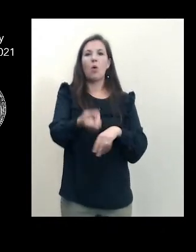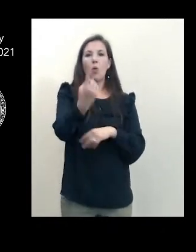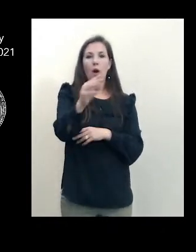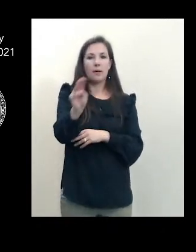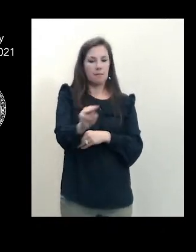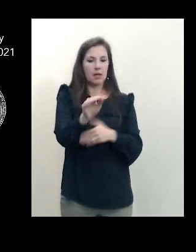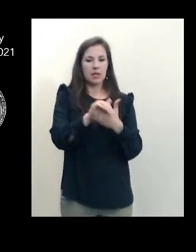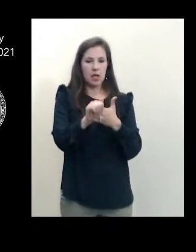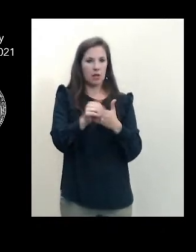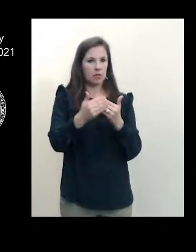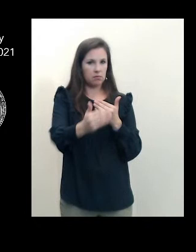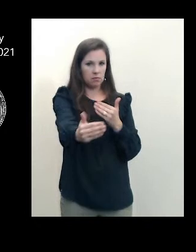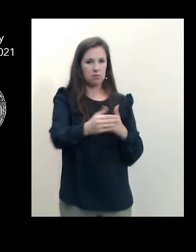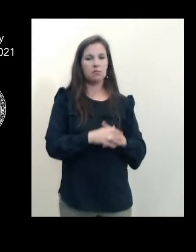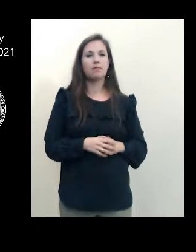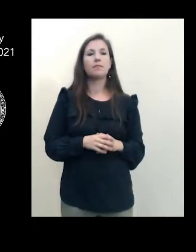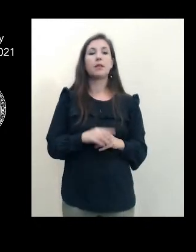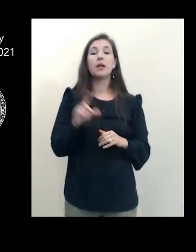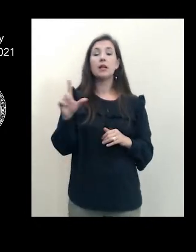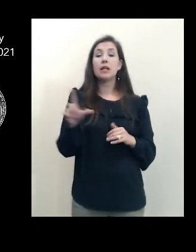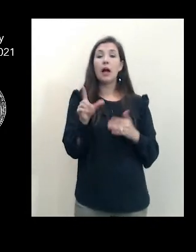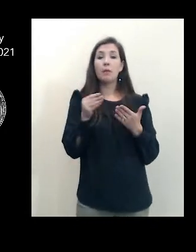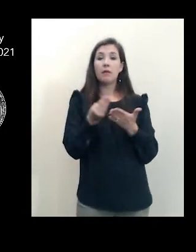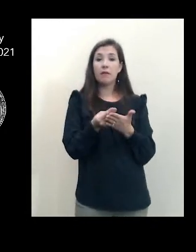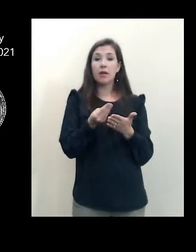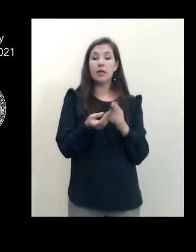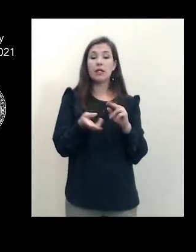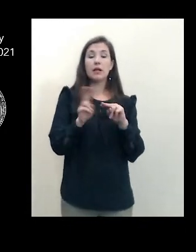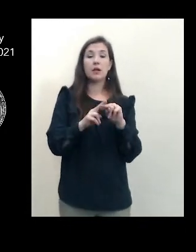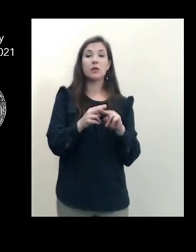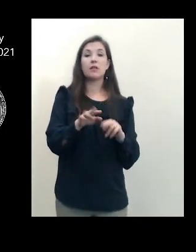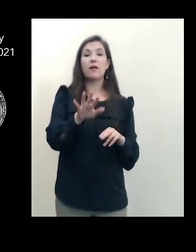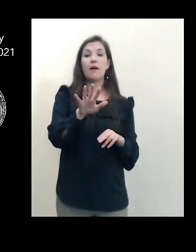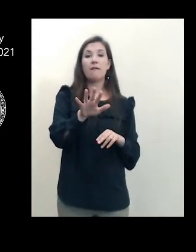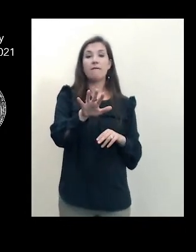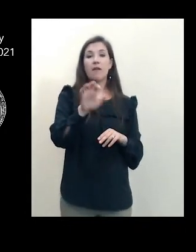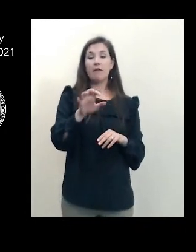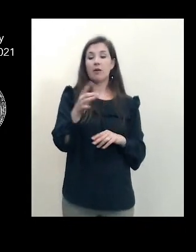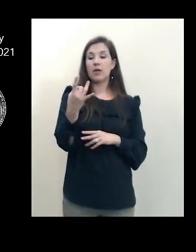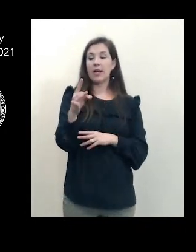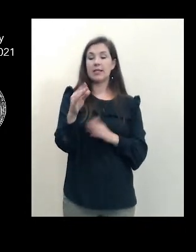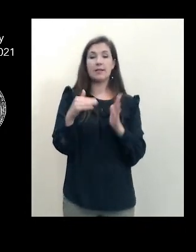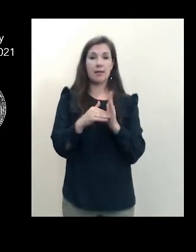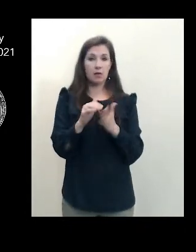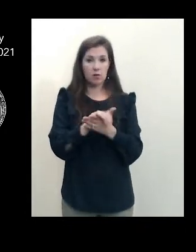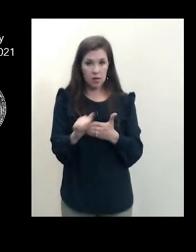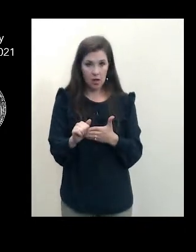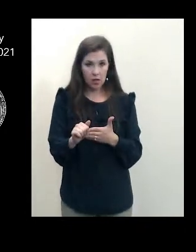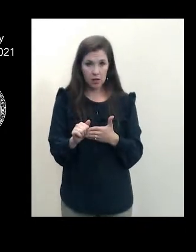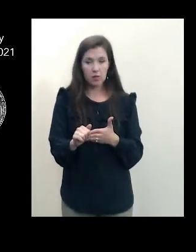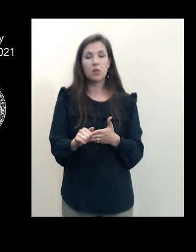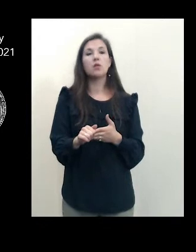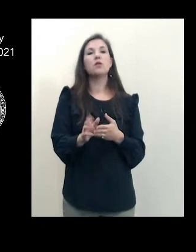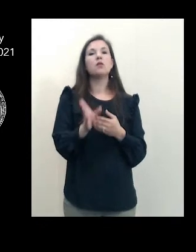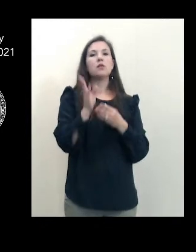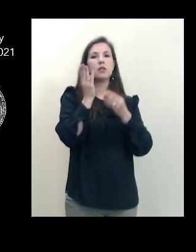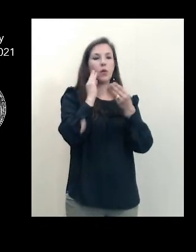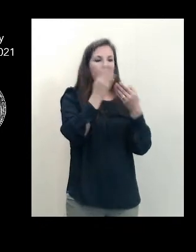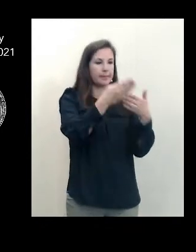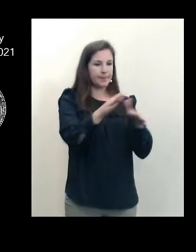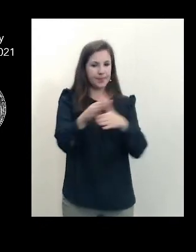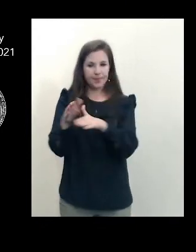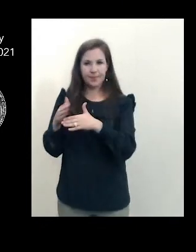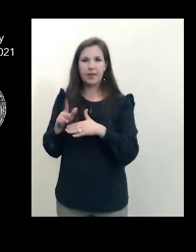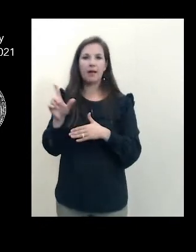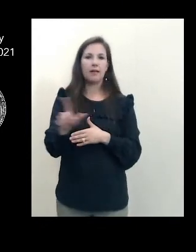now. And library funding will see an increase of $518,000, which will be spread in the library system.